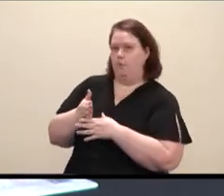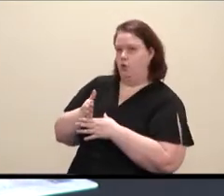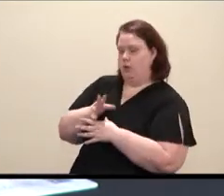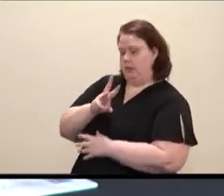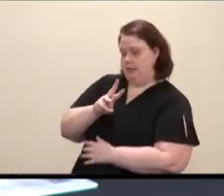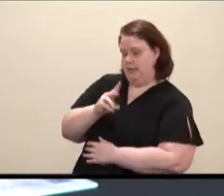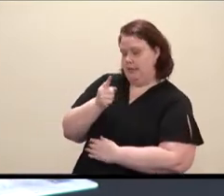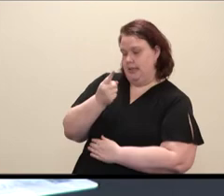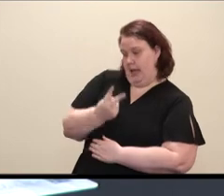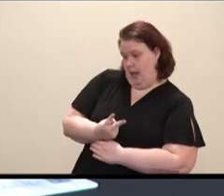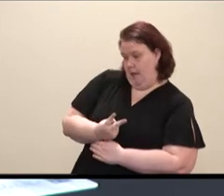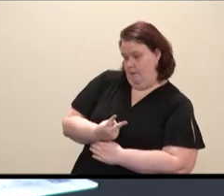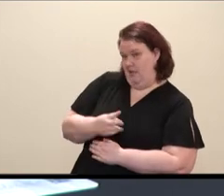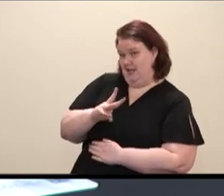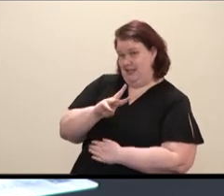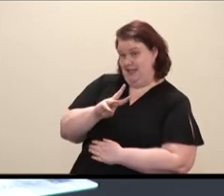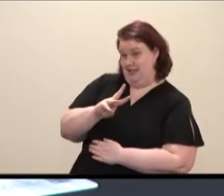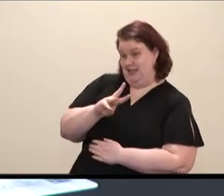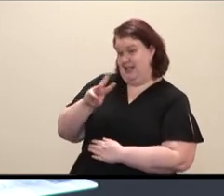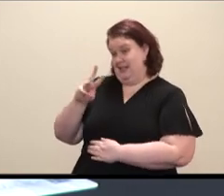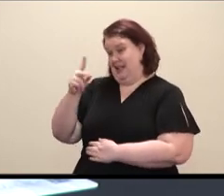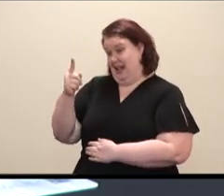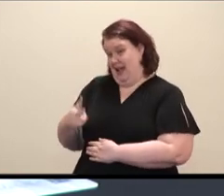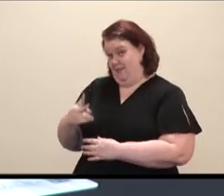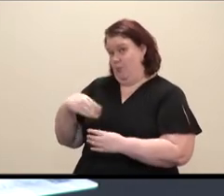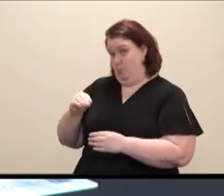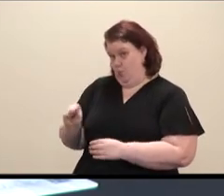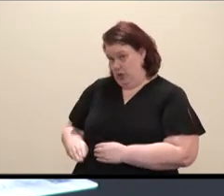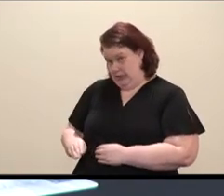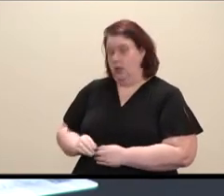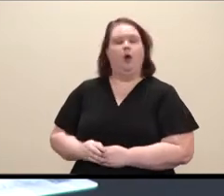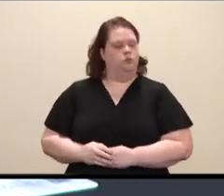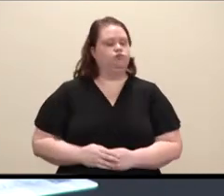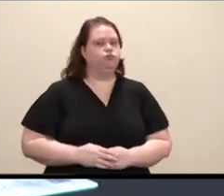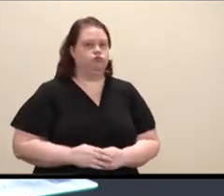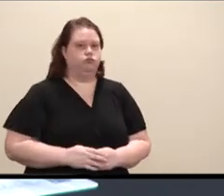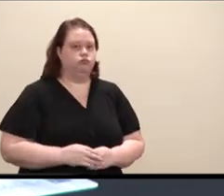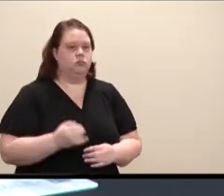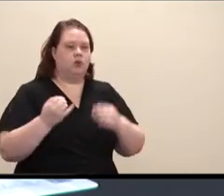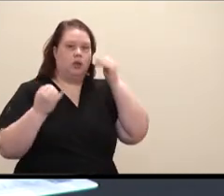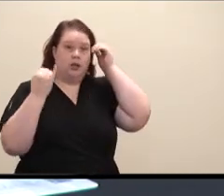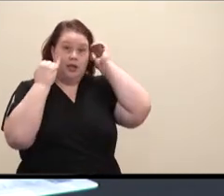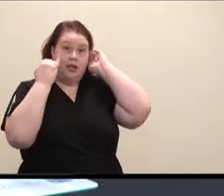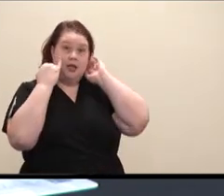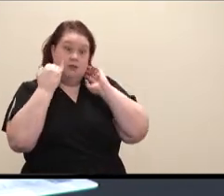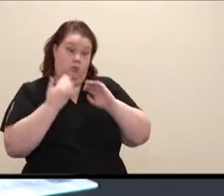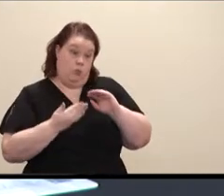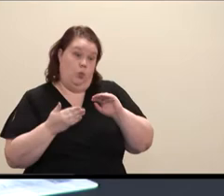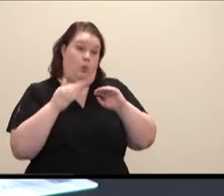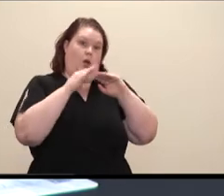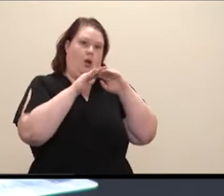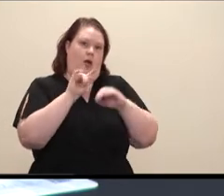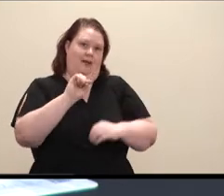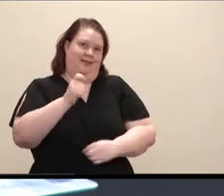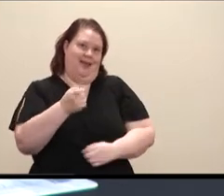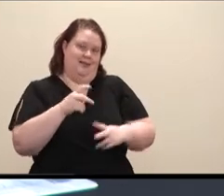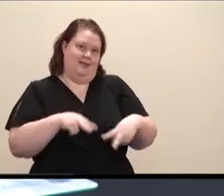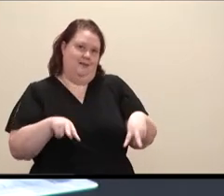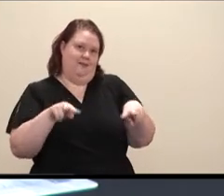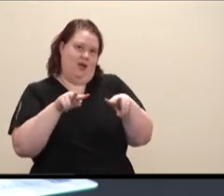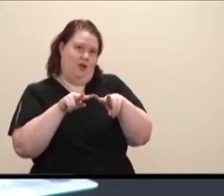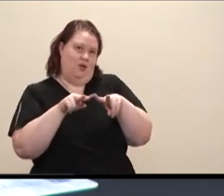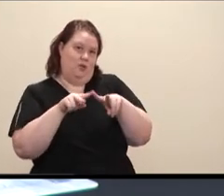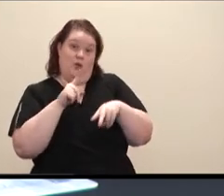Between 6.5%, yeah, between 6 and 6.5%. Yeah, so we come in higher on those tax values, then we're not going